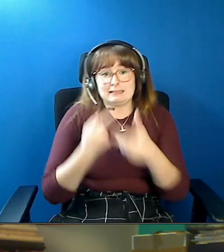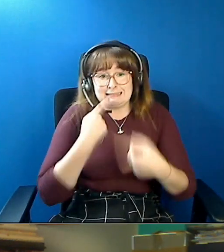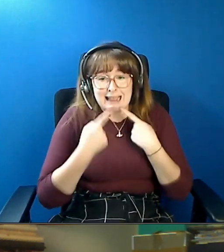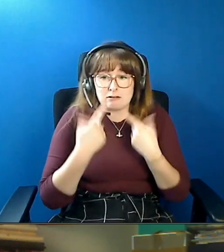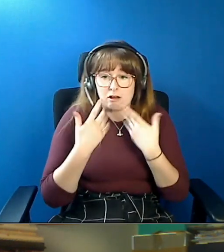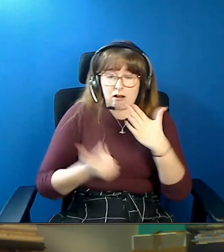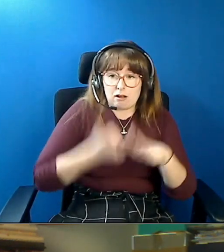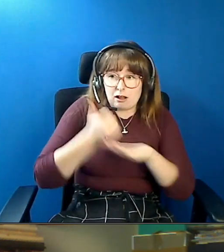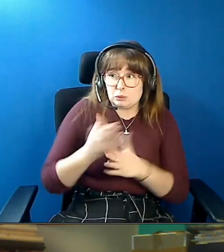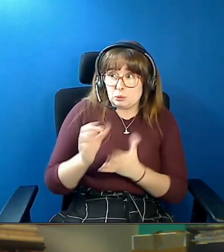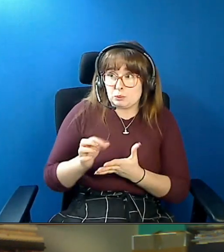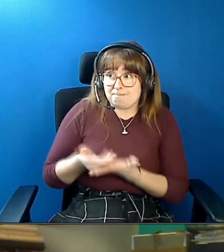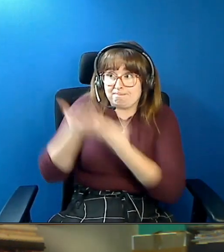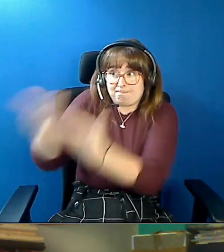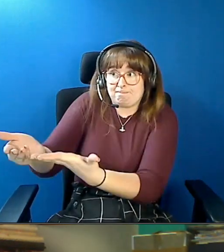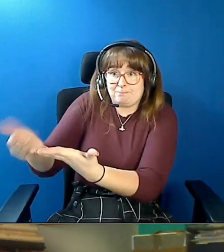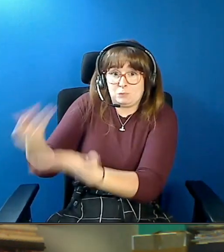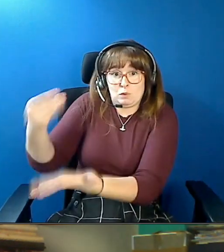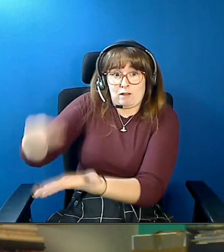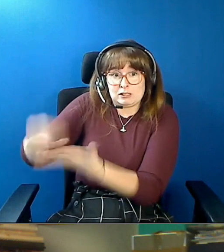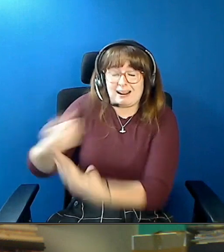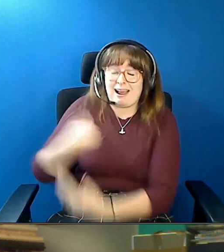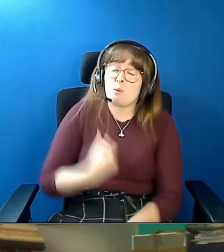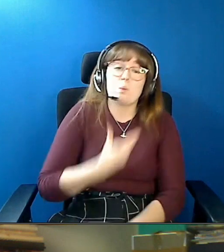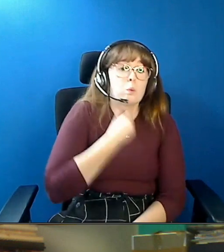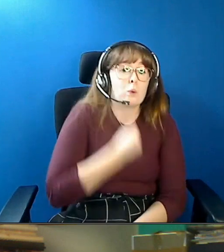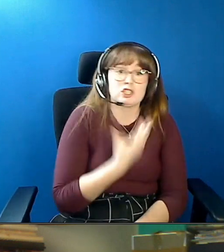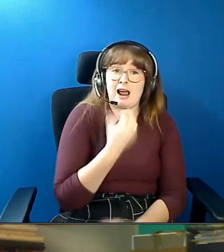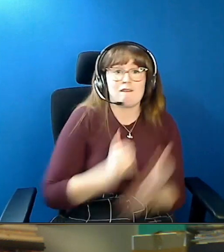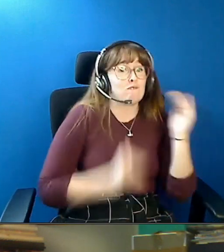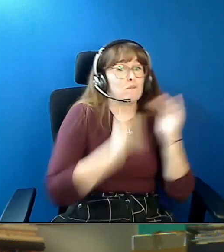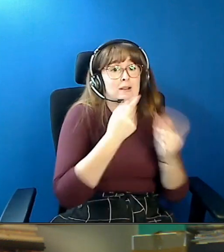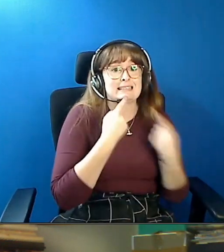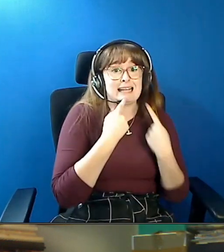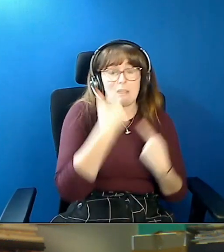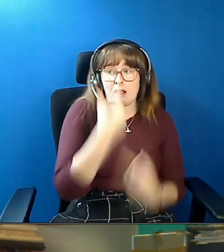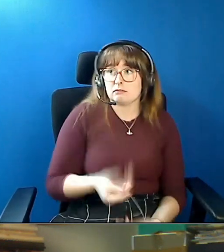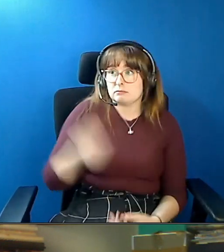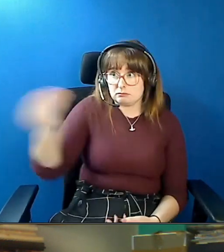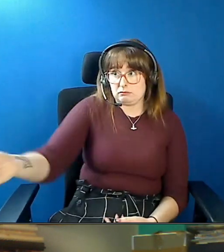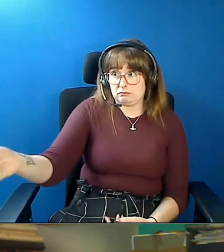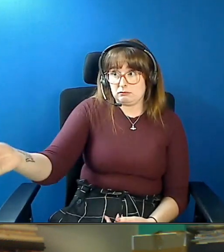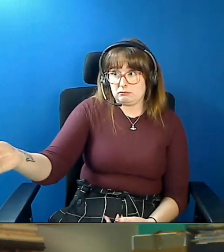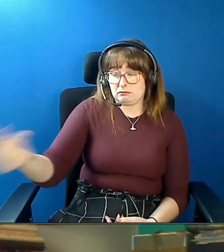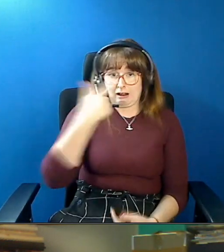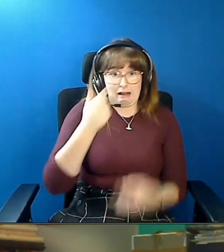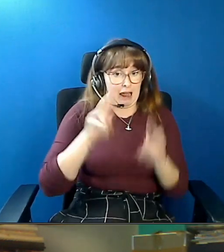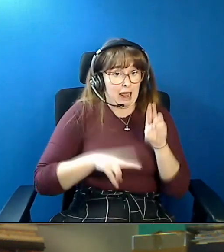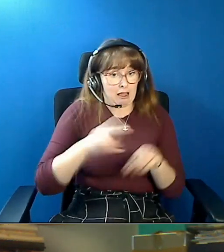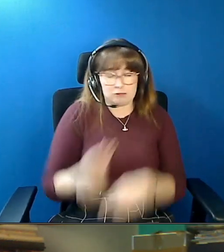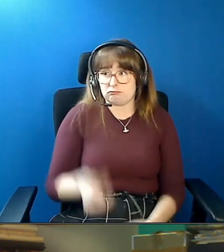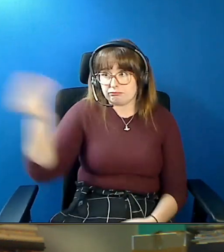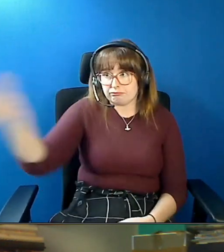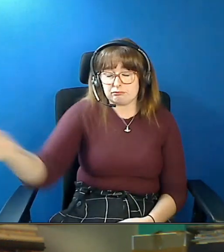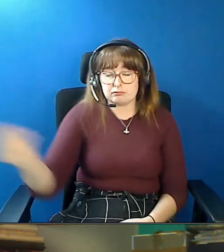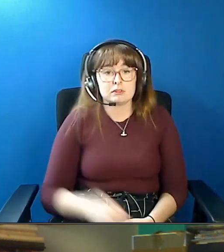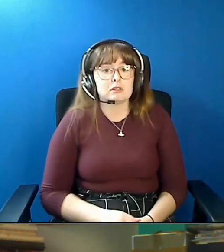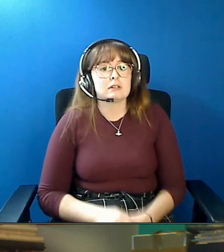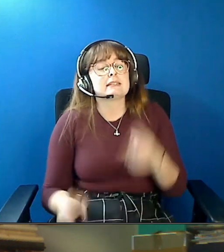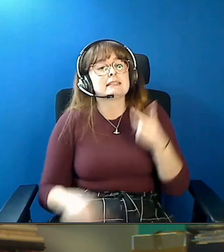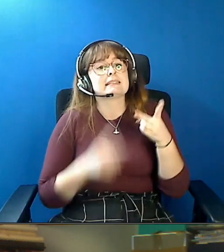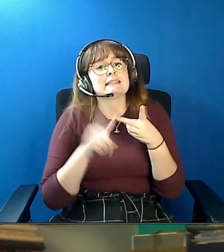funding bids. I wished I'd had a full data set that I could just analyze. Second thing about that